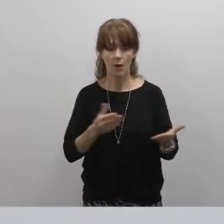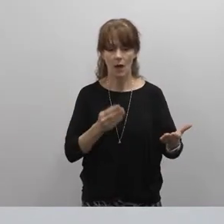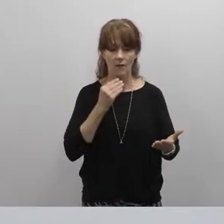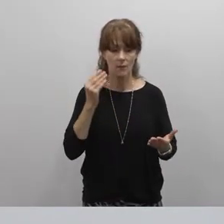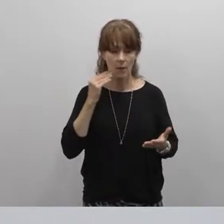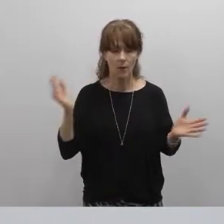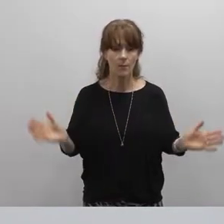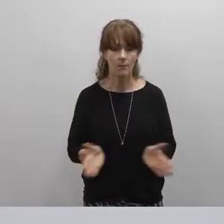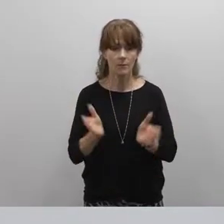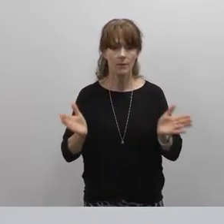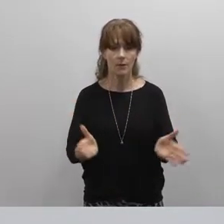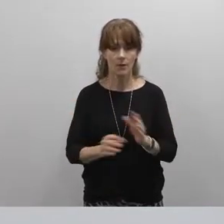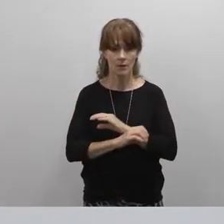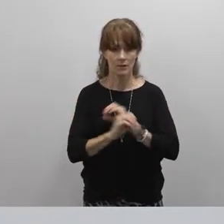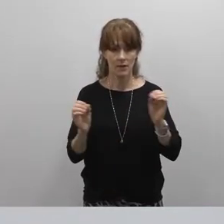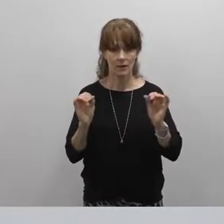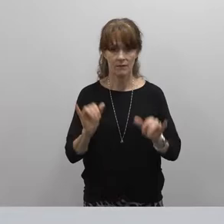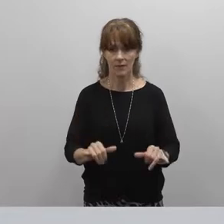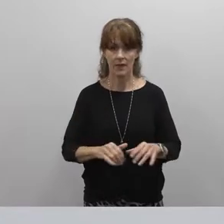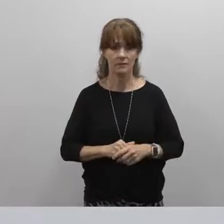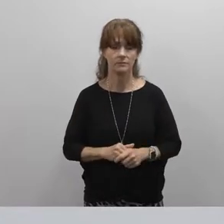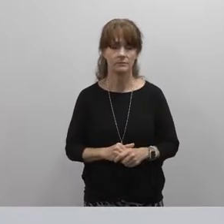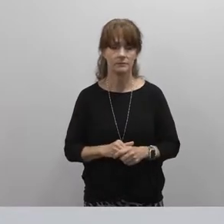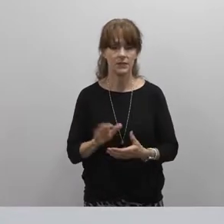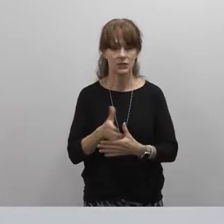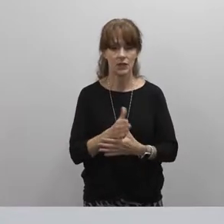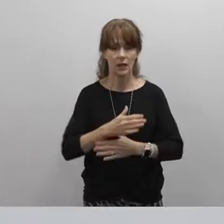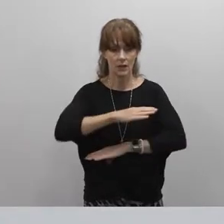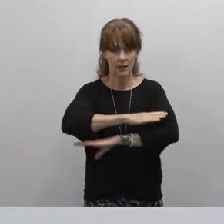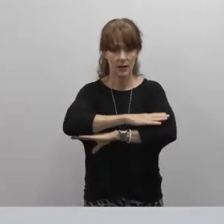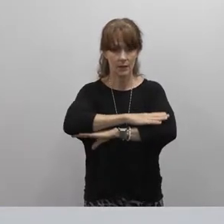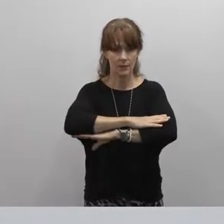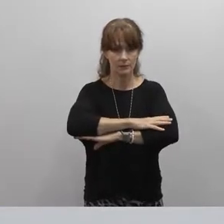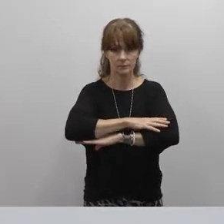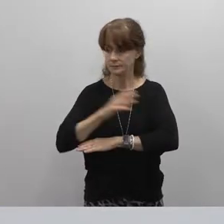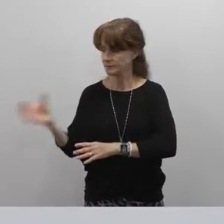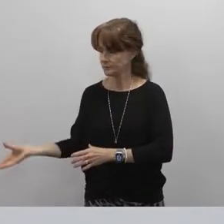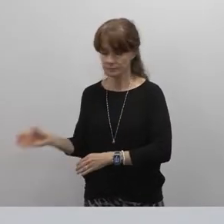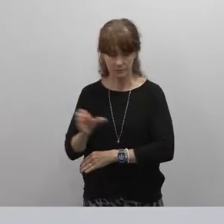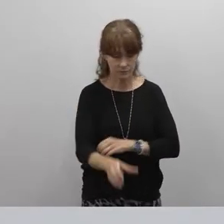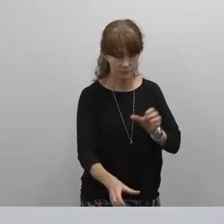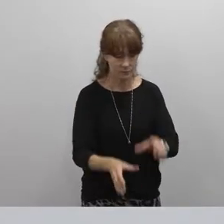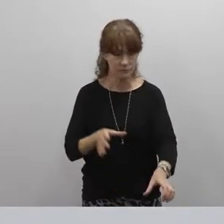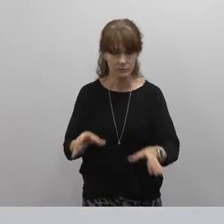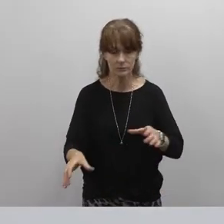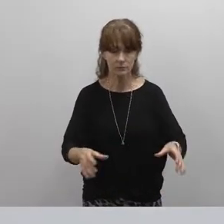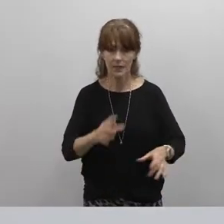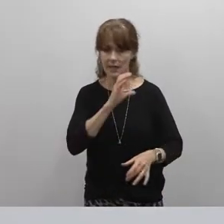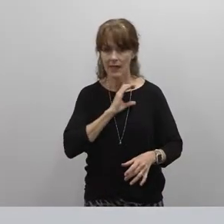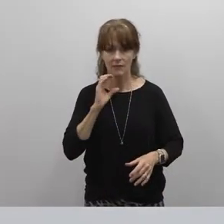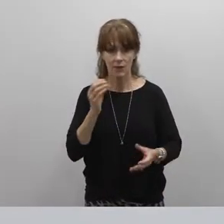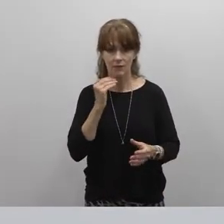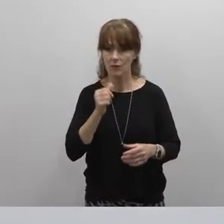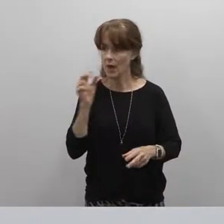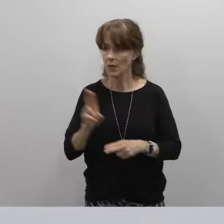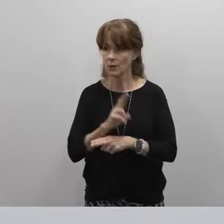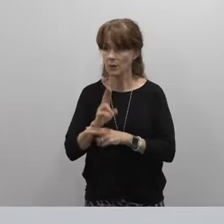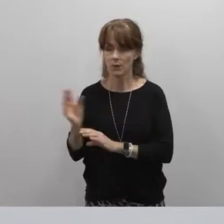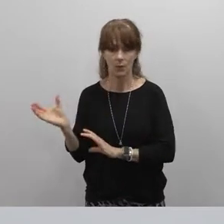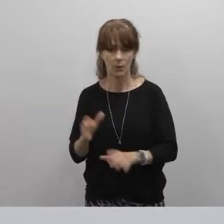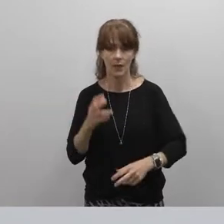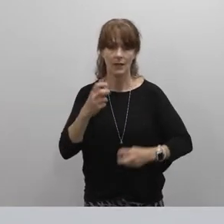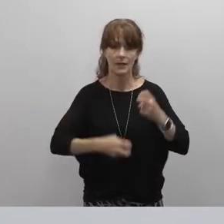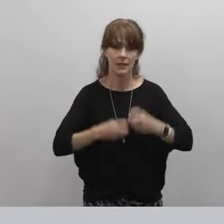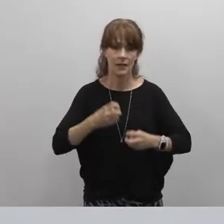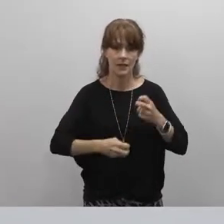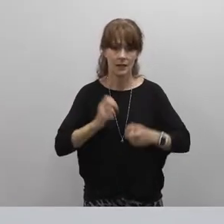has been no promotion of this. And sharing tables for unused cafeteria food, like Karen mentioned, has been difficult